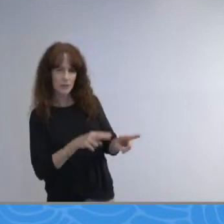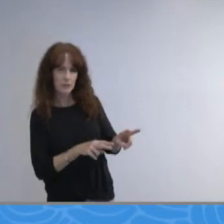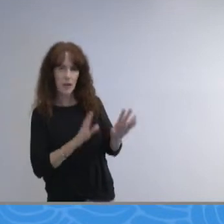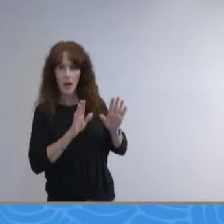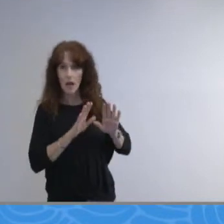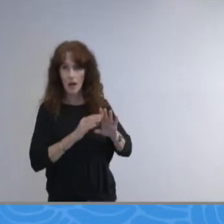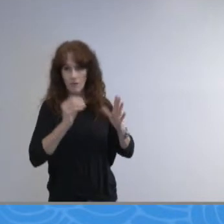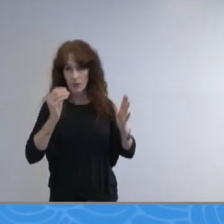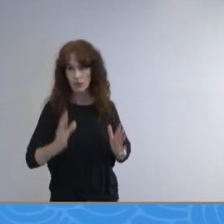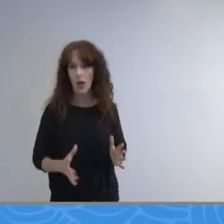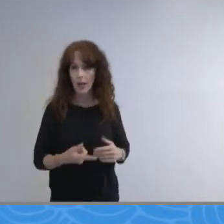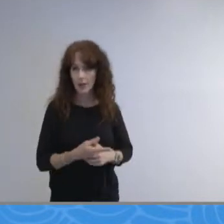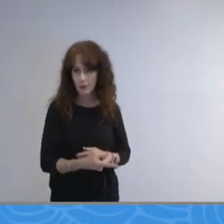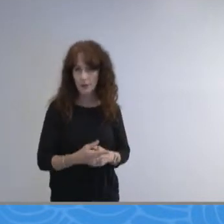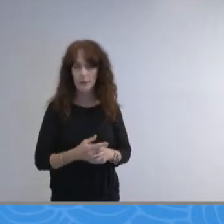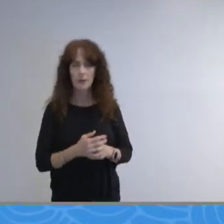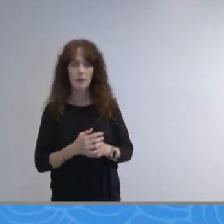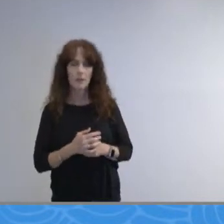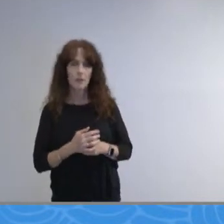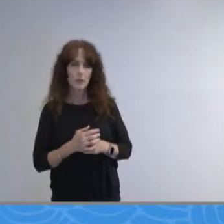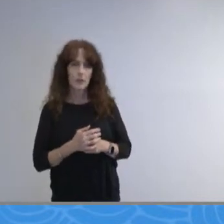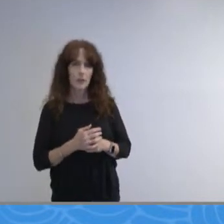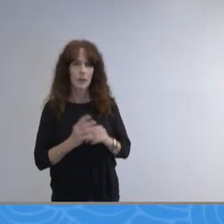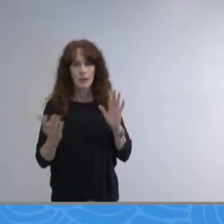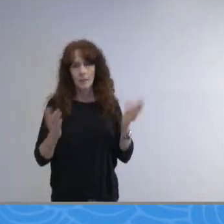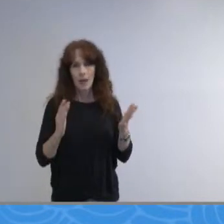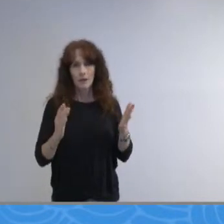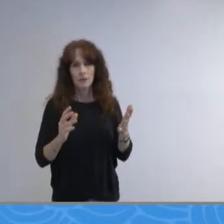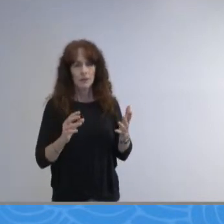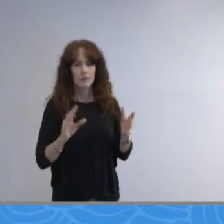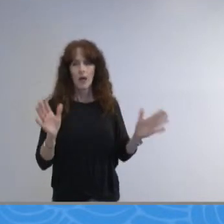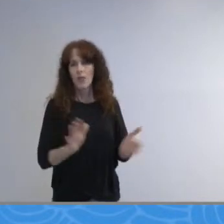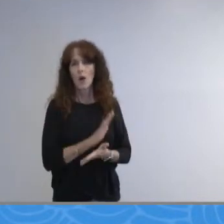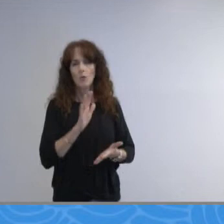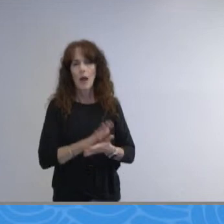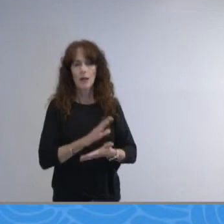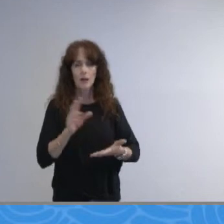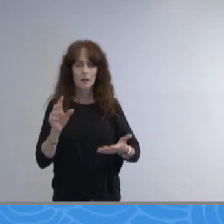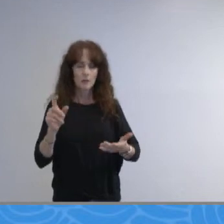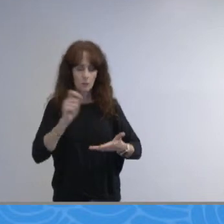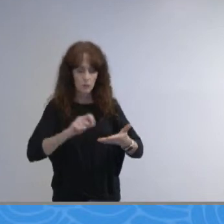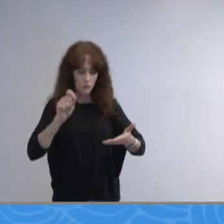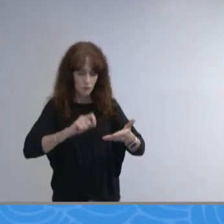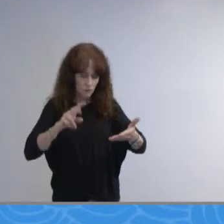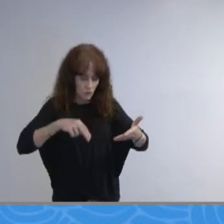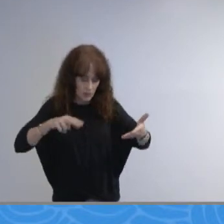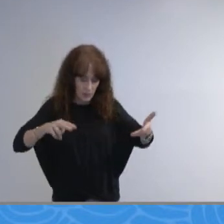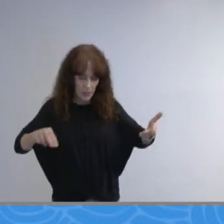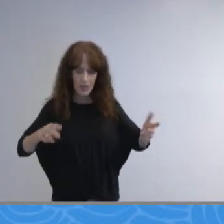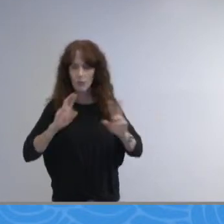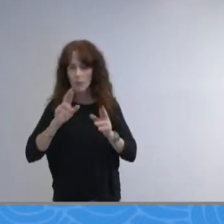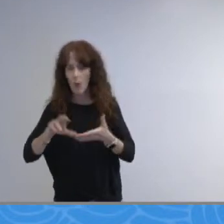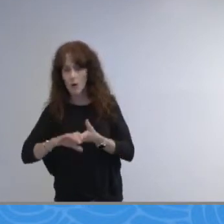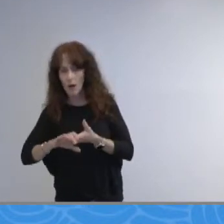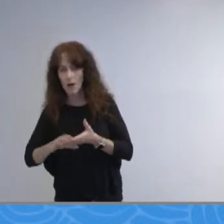the child as opposed to just pulling the academic records, looking at report cards, looking at previous reports written